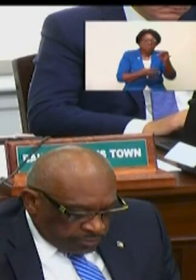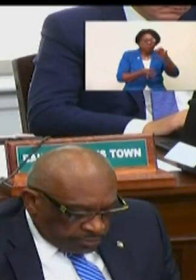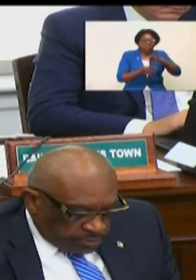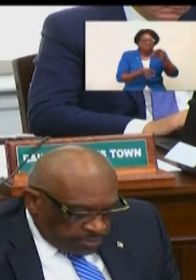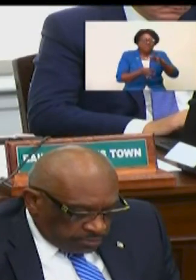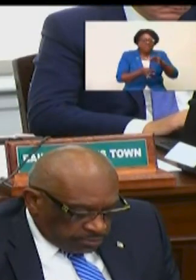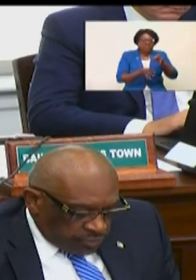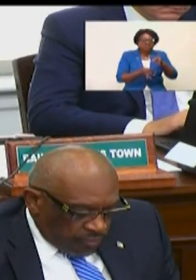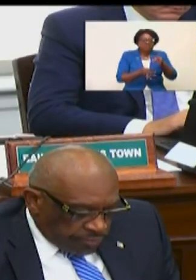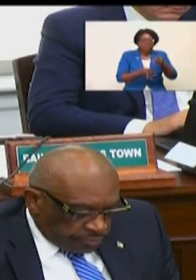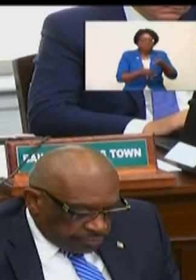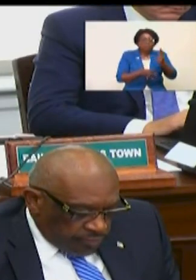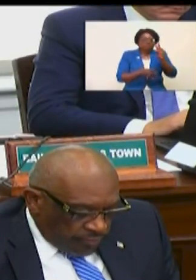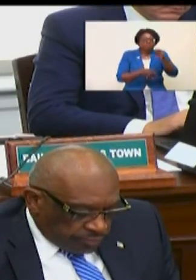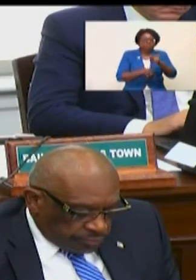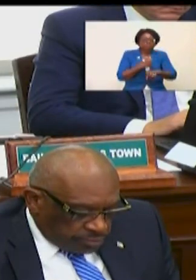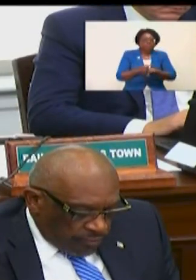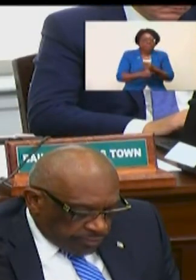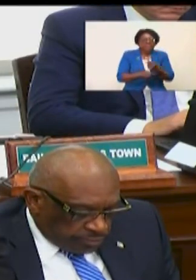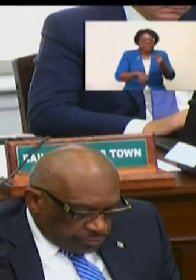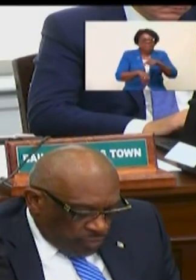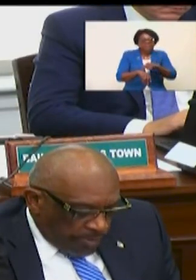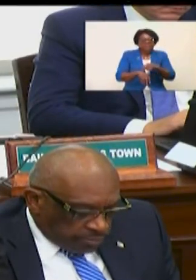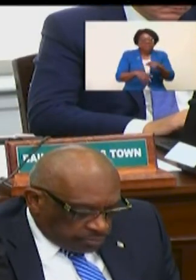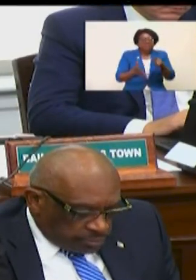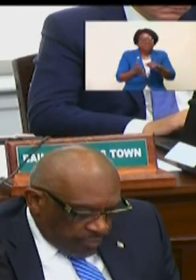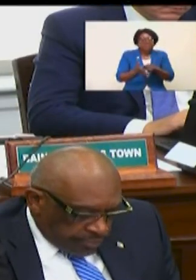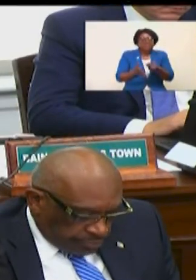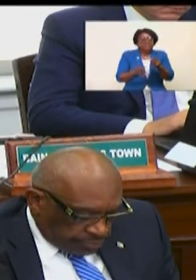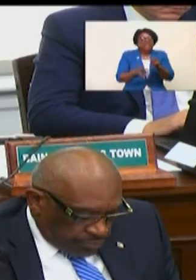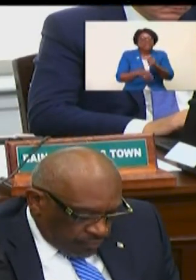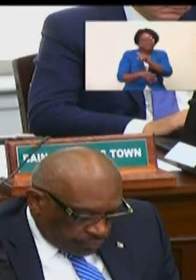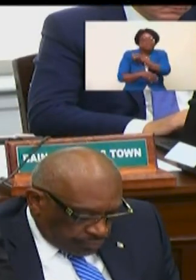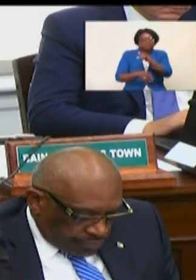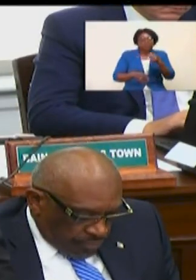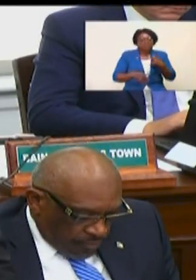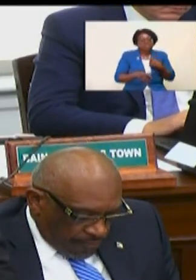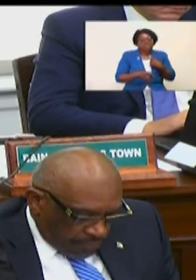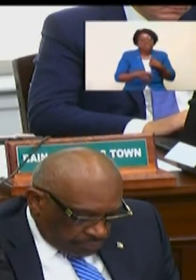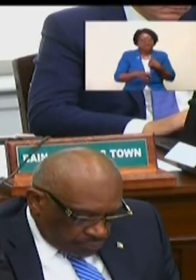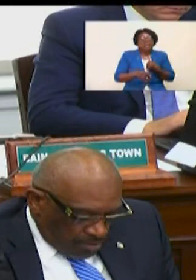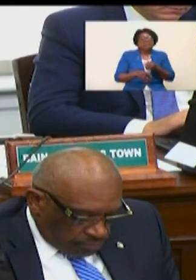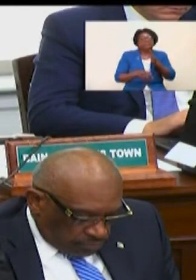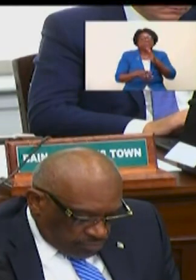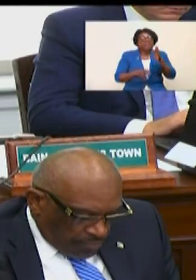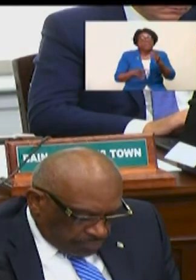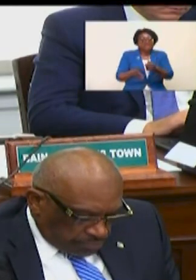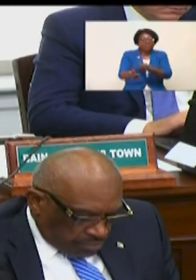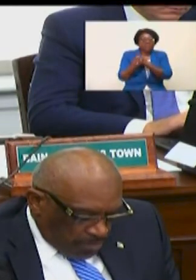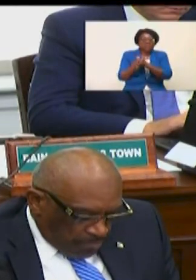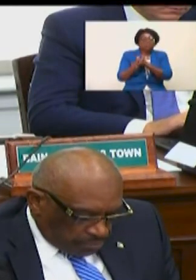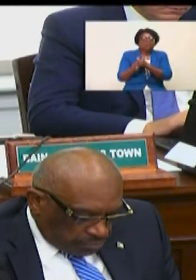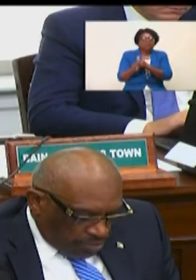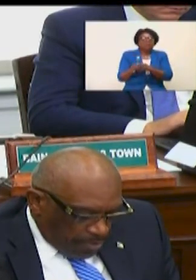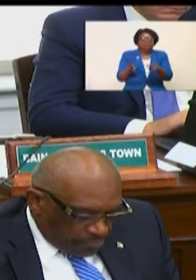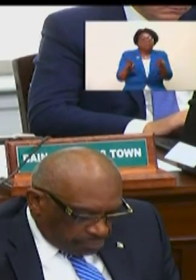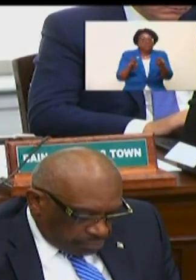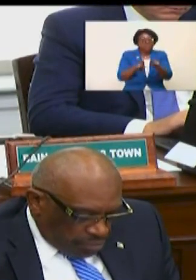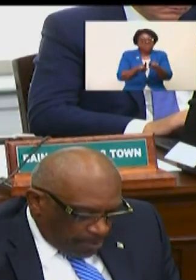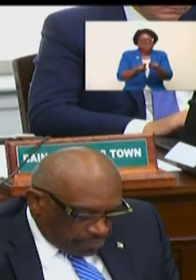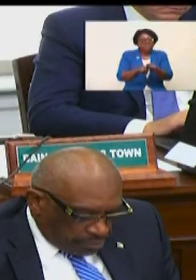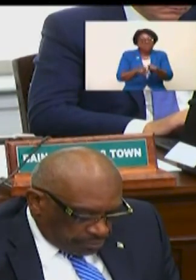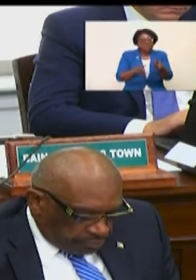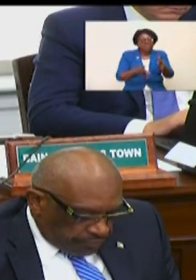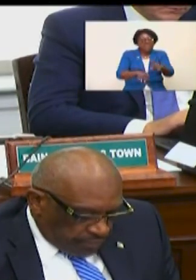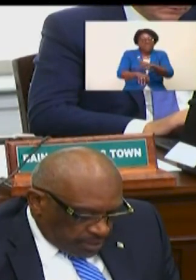period. This administration has been in power for at least the same, roughly the same